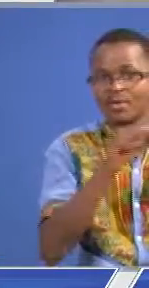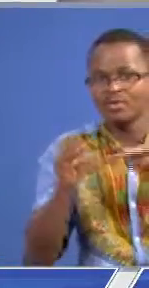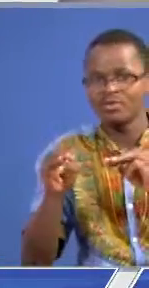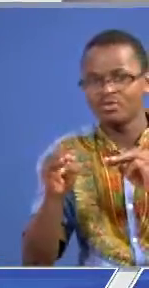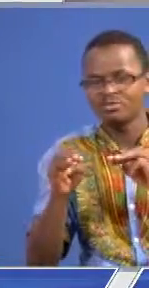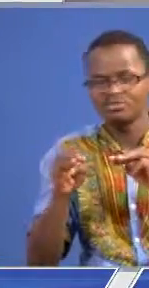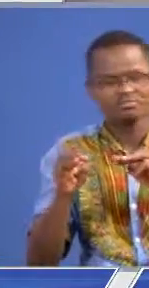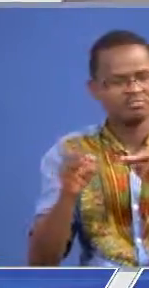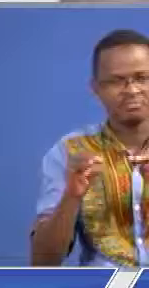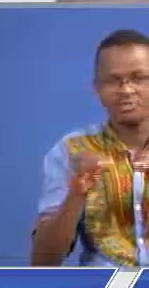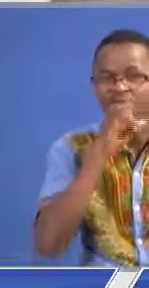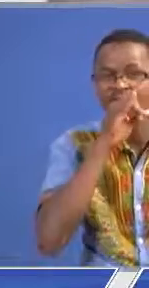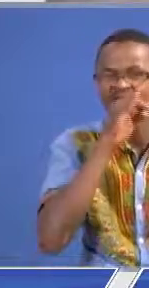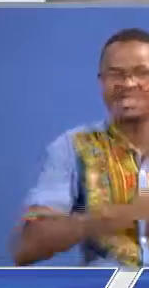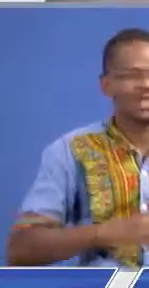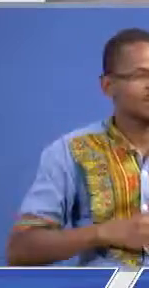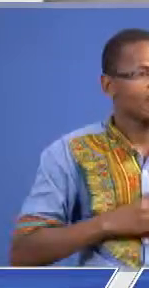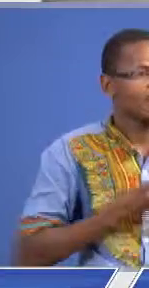a